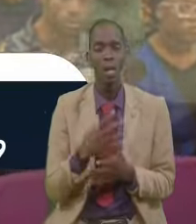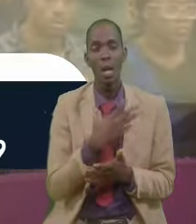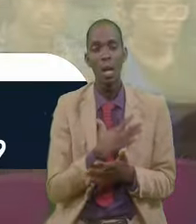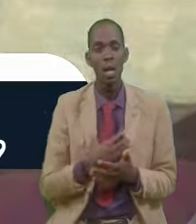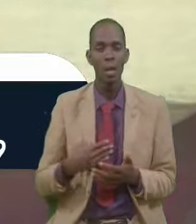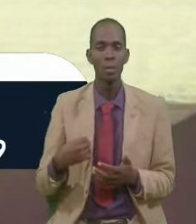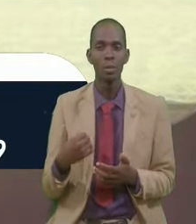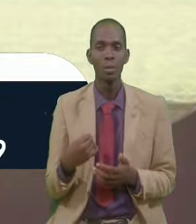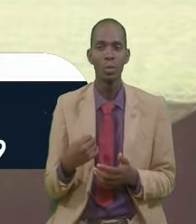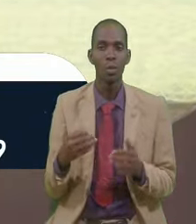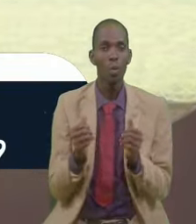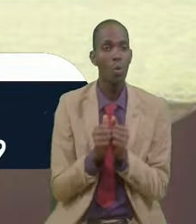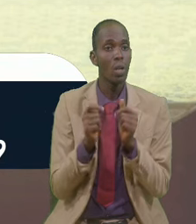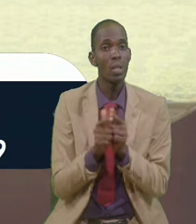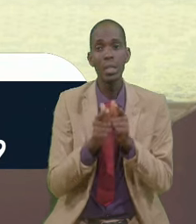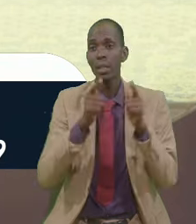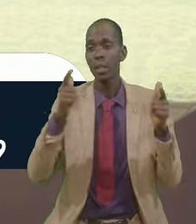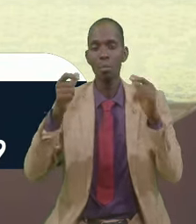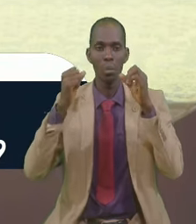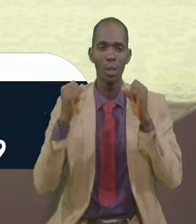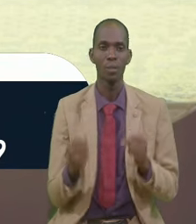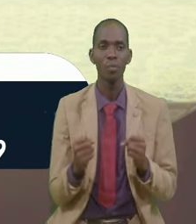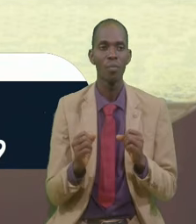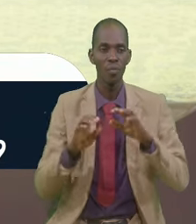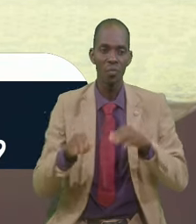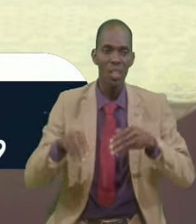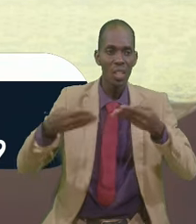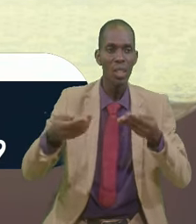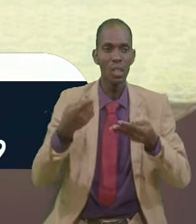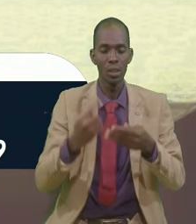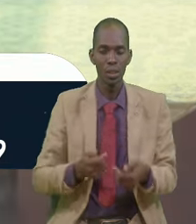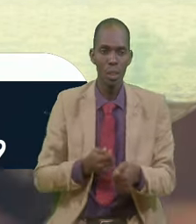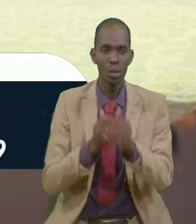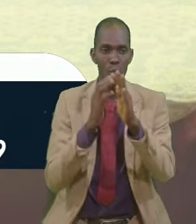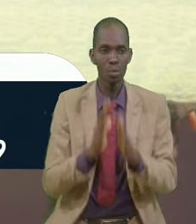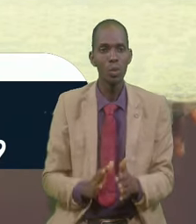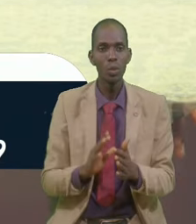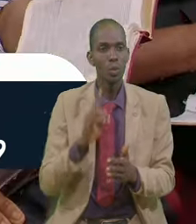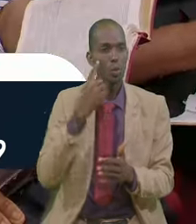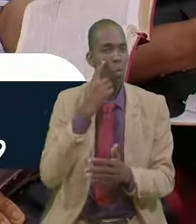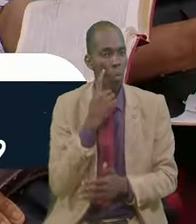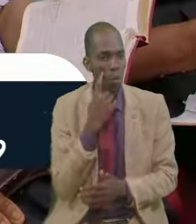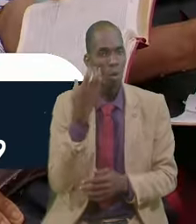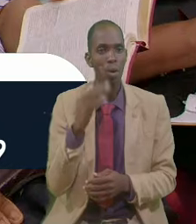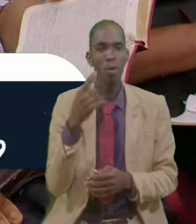And with great power gave the apostles witness of the resurrection of the